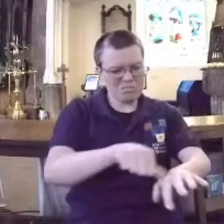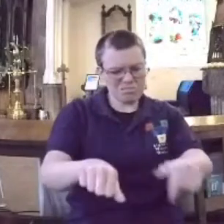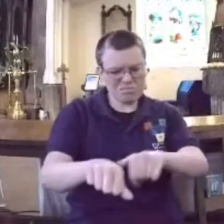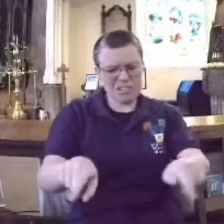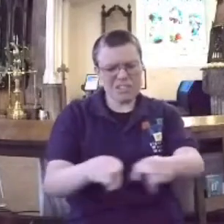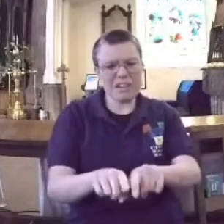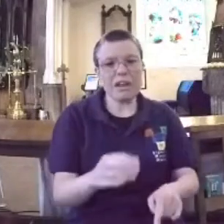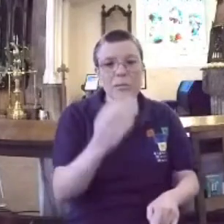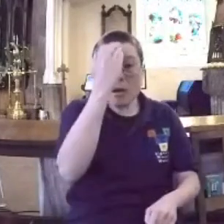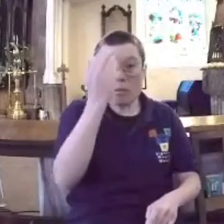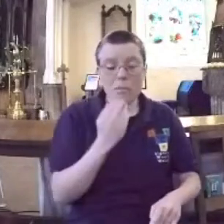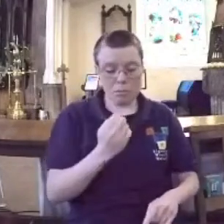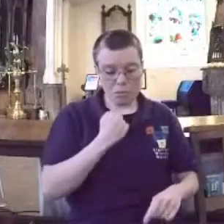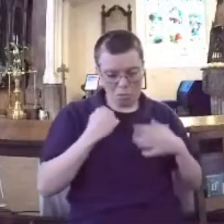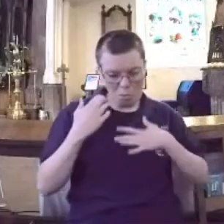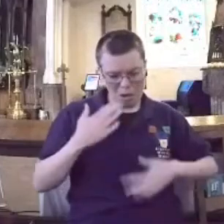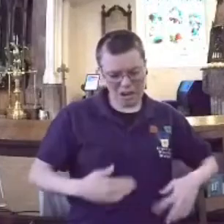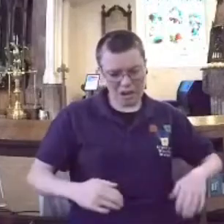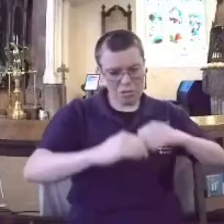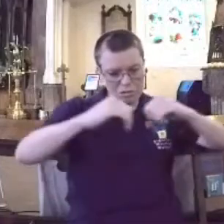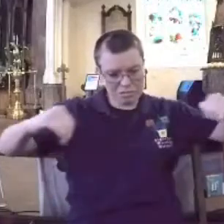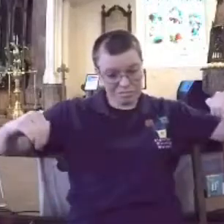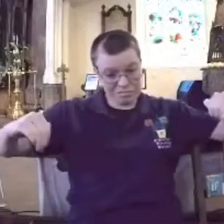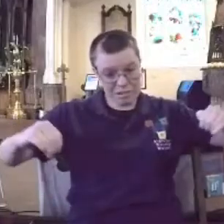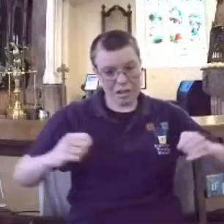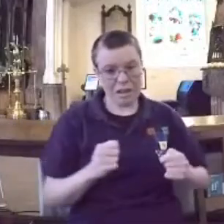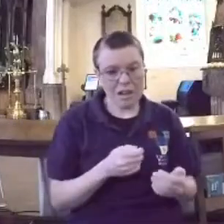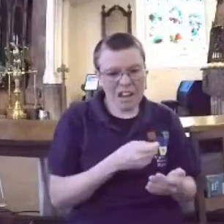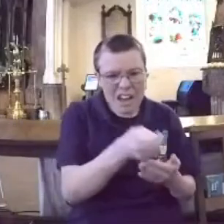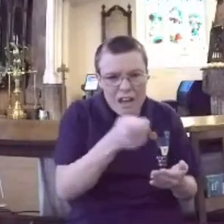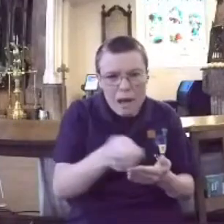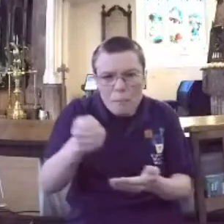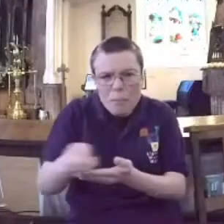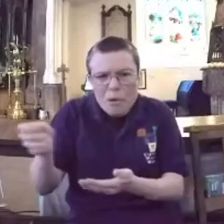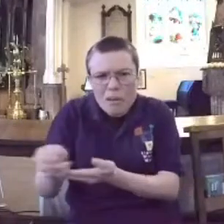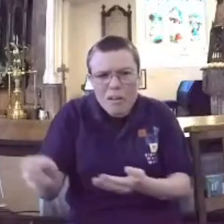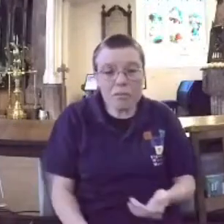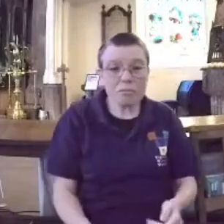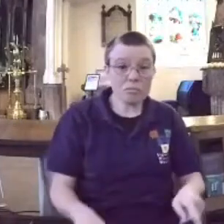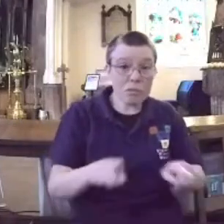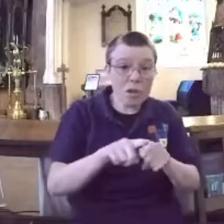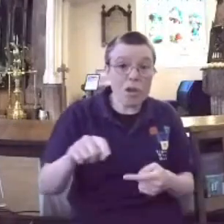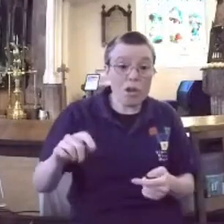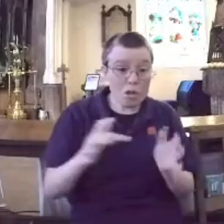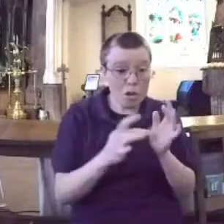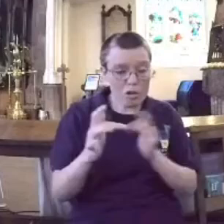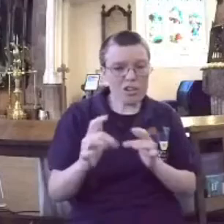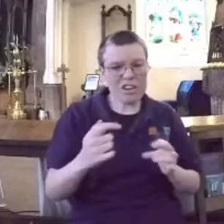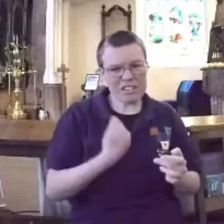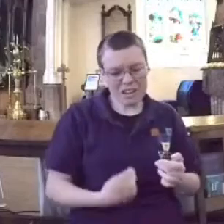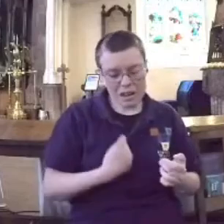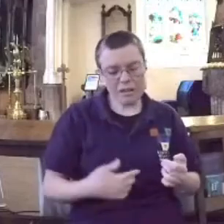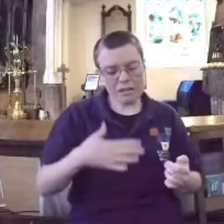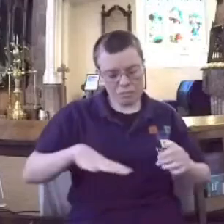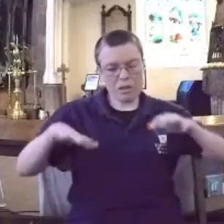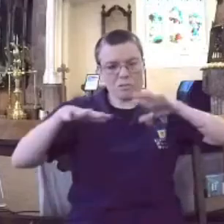They divide my clothes among them and cast lots for my garments. Like Jesus, we need to equip ourselves through this journey